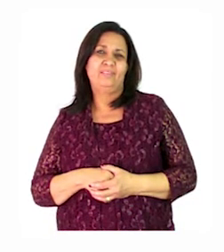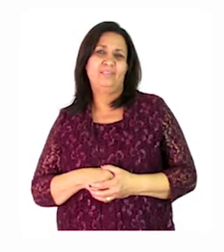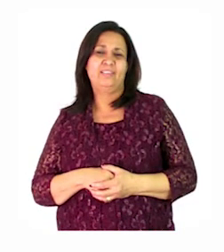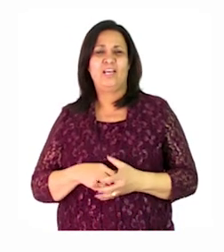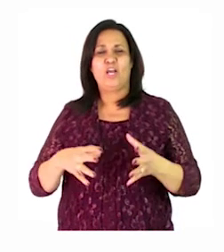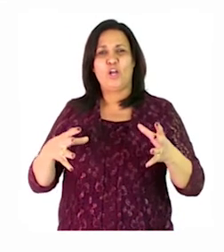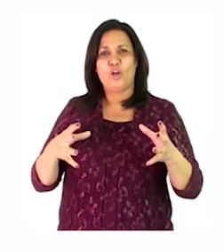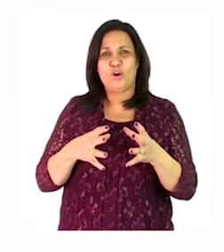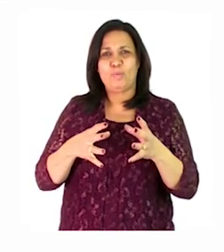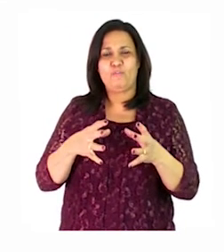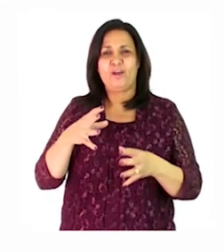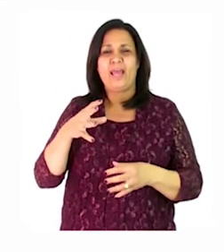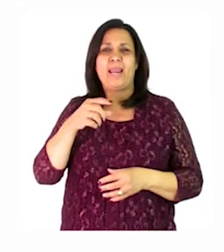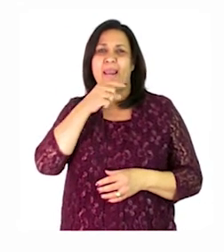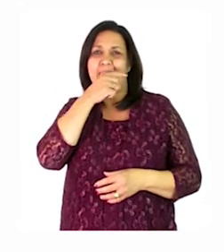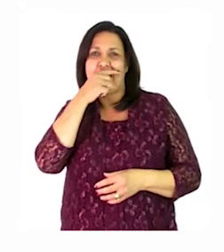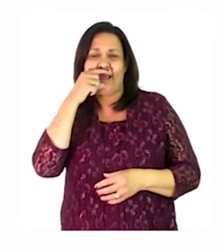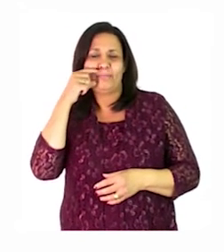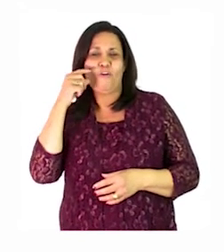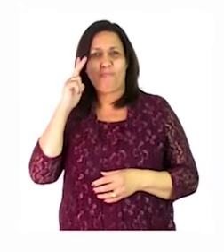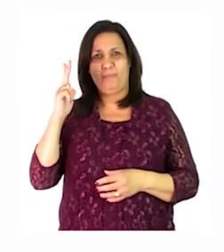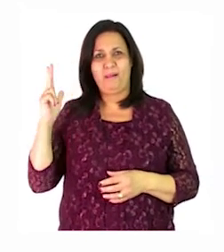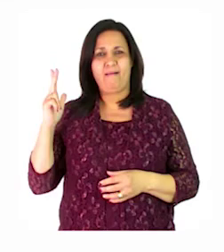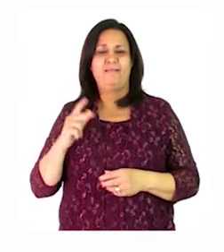of names of persons.